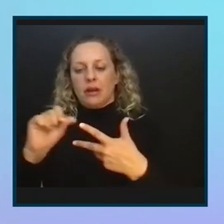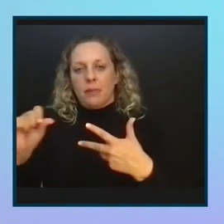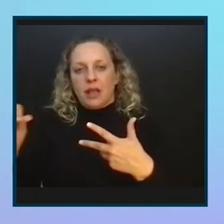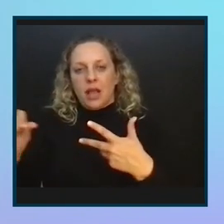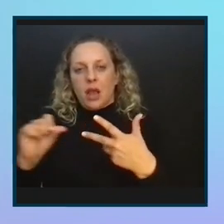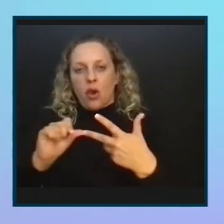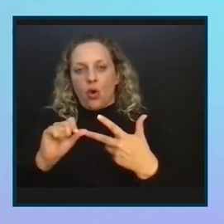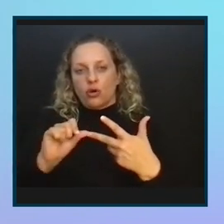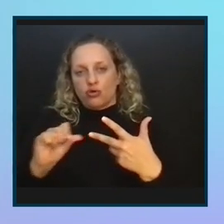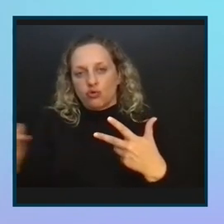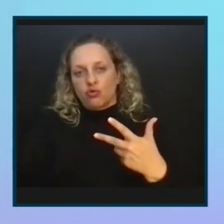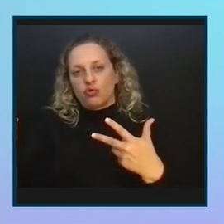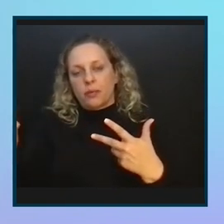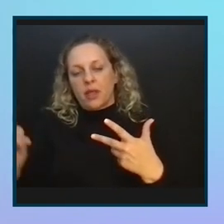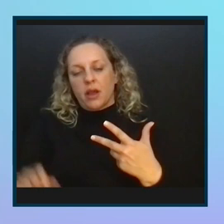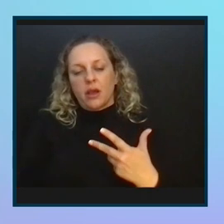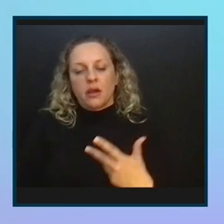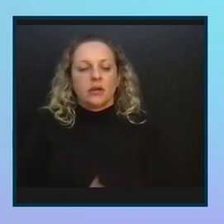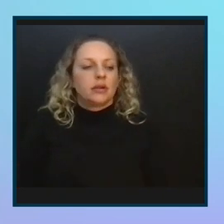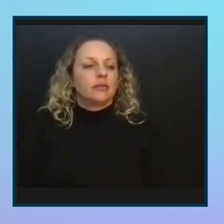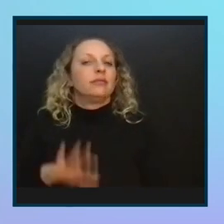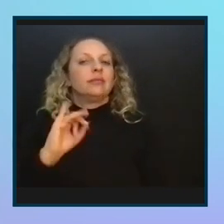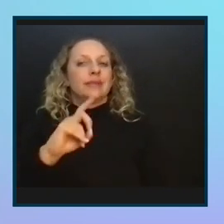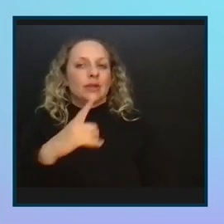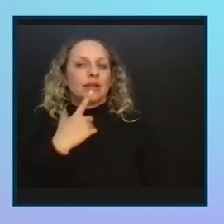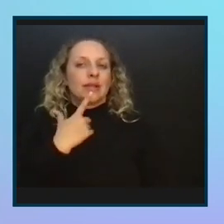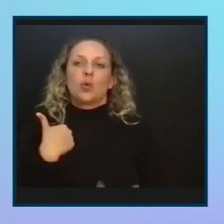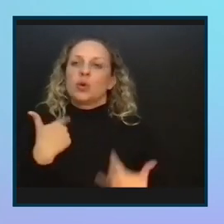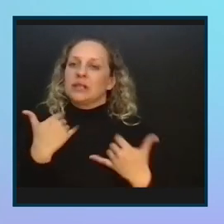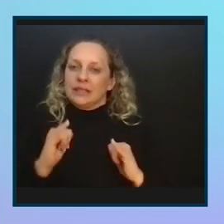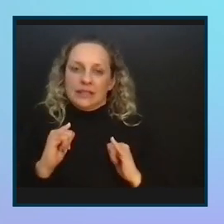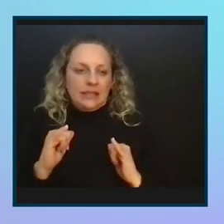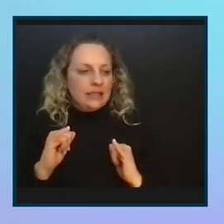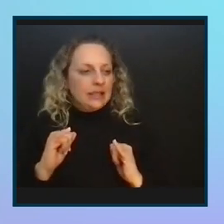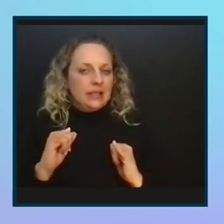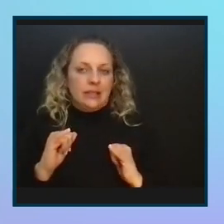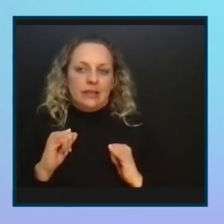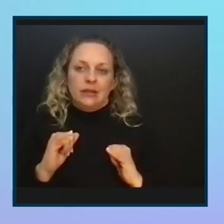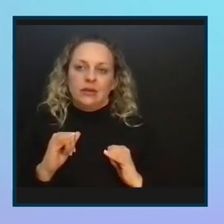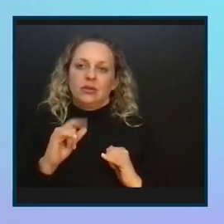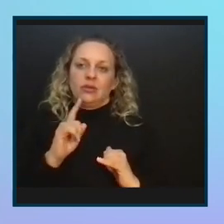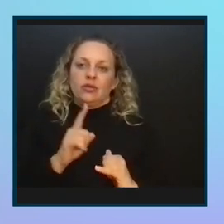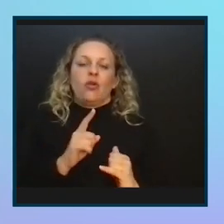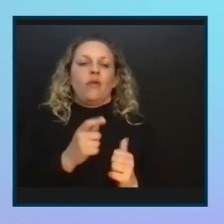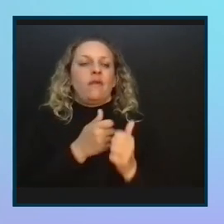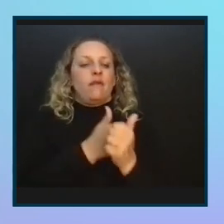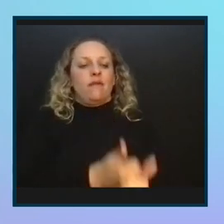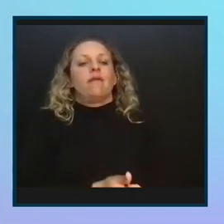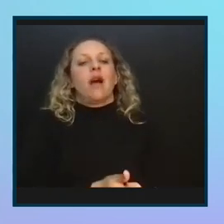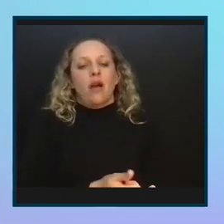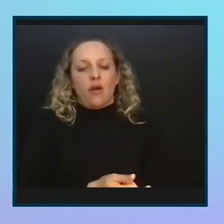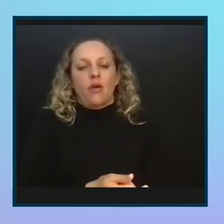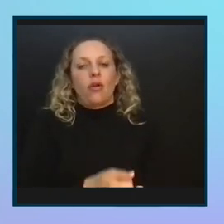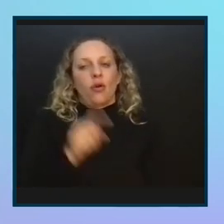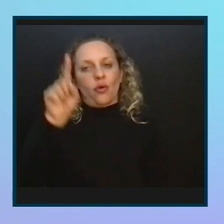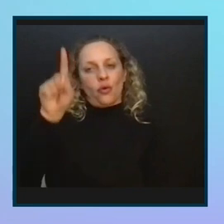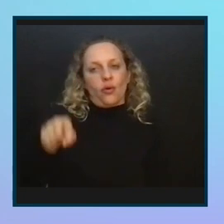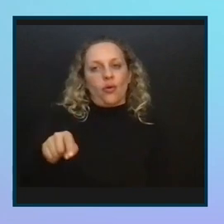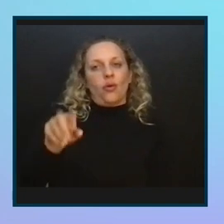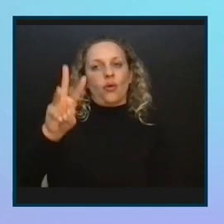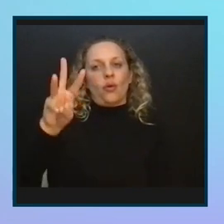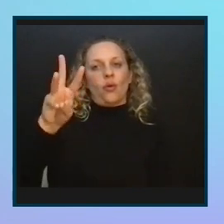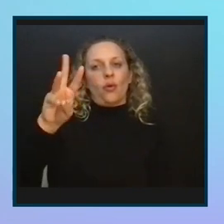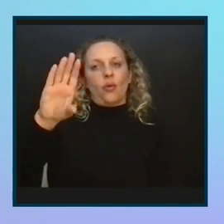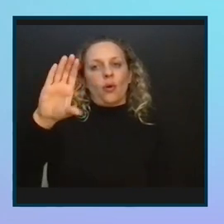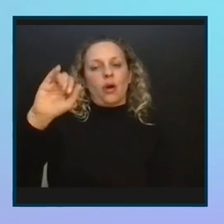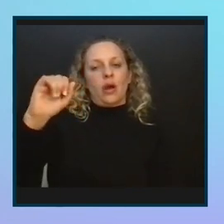So we are still going via the requirements in WCAG 2.1 because they are still